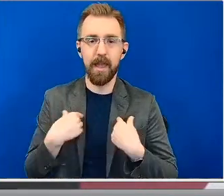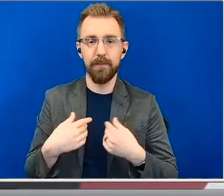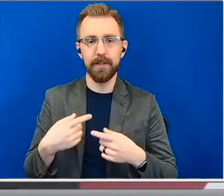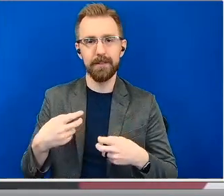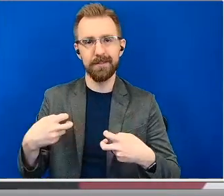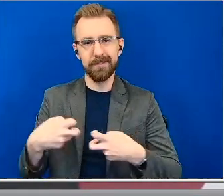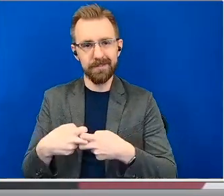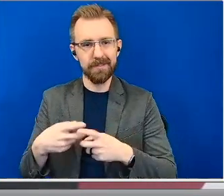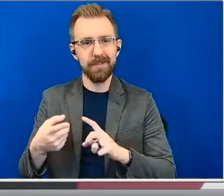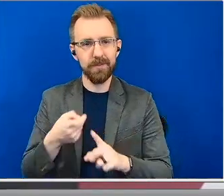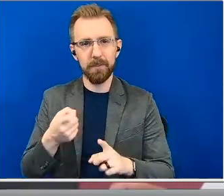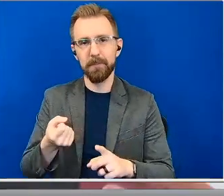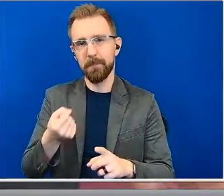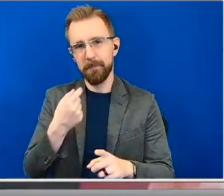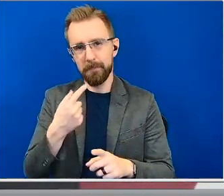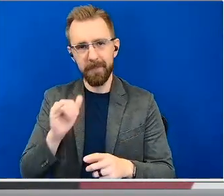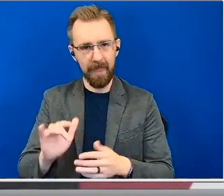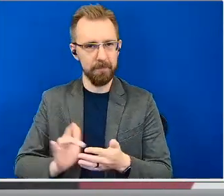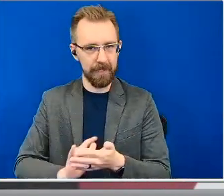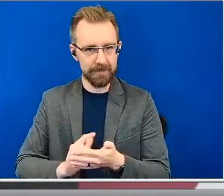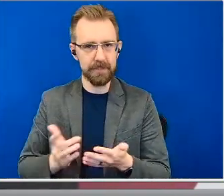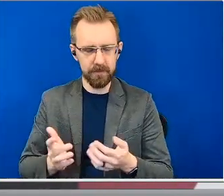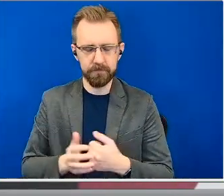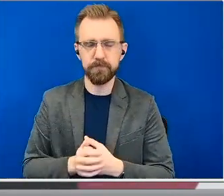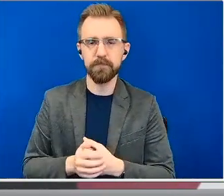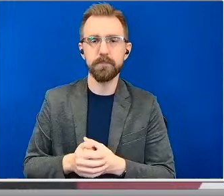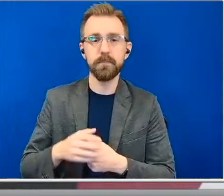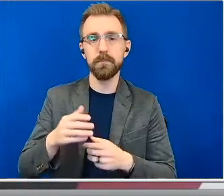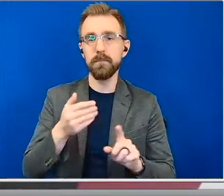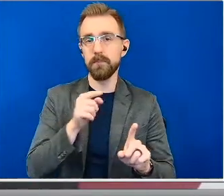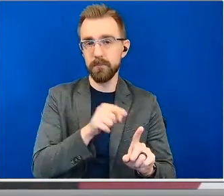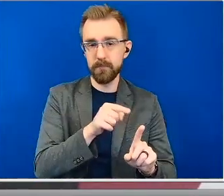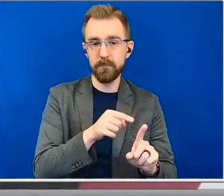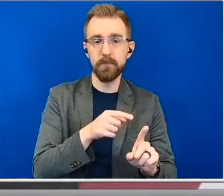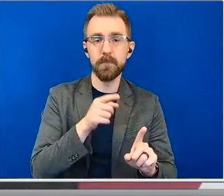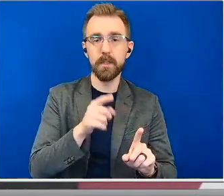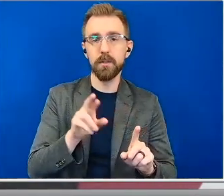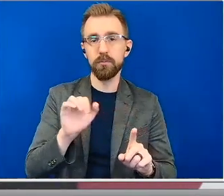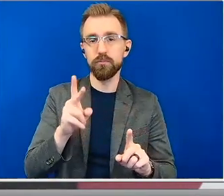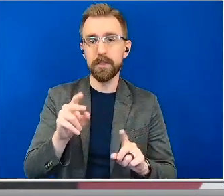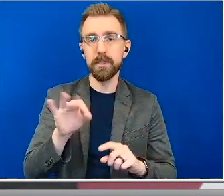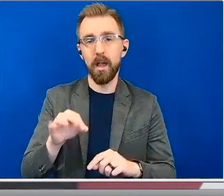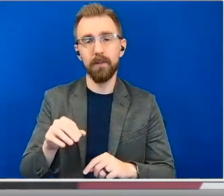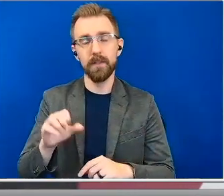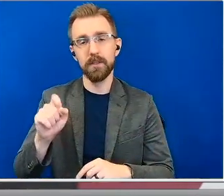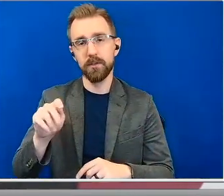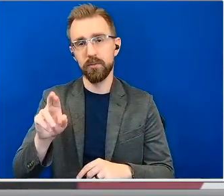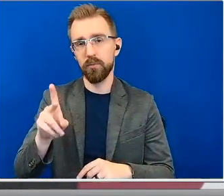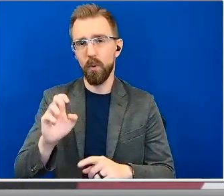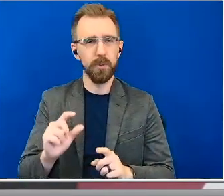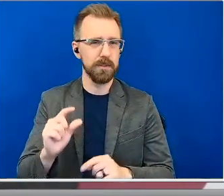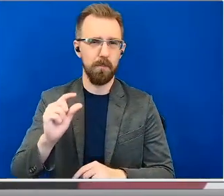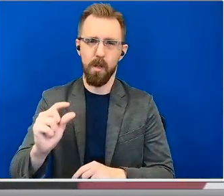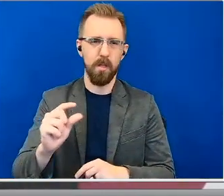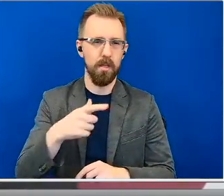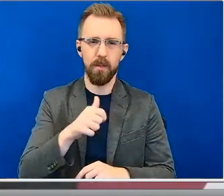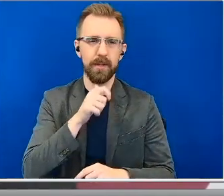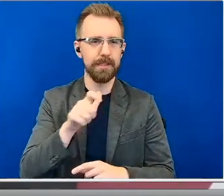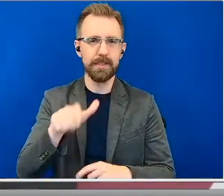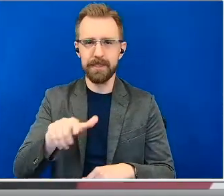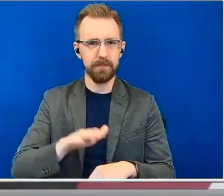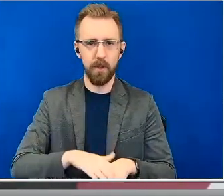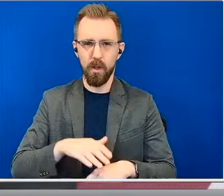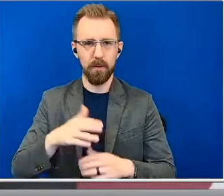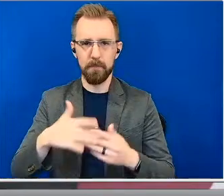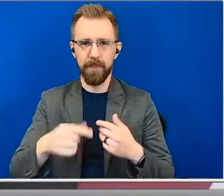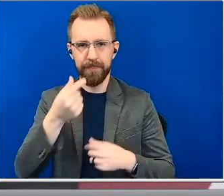thinners, right? So in Daryle's case, his risk of a stroke is very small, so he really does not need to be on a blood thinner. But in some patients who